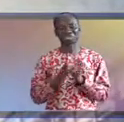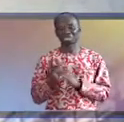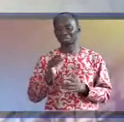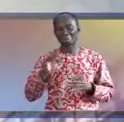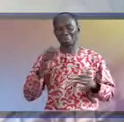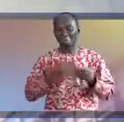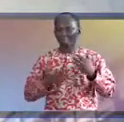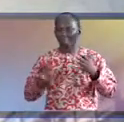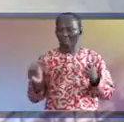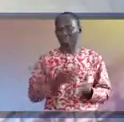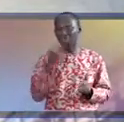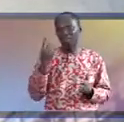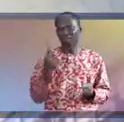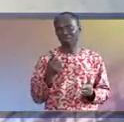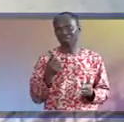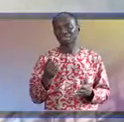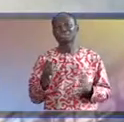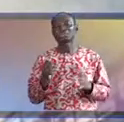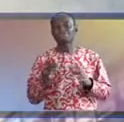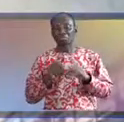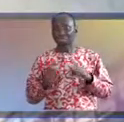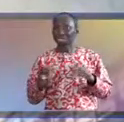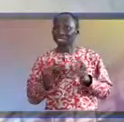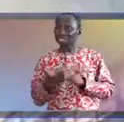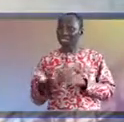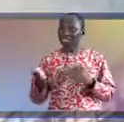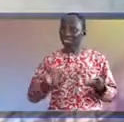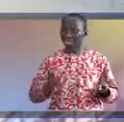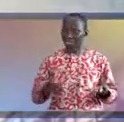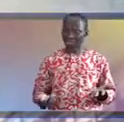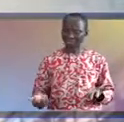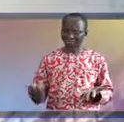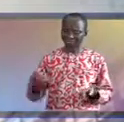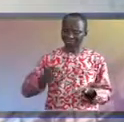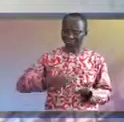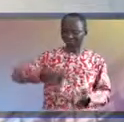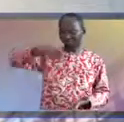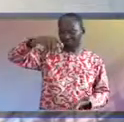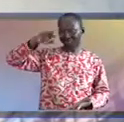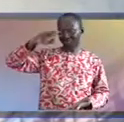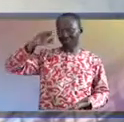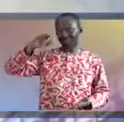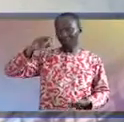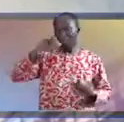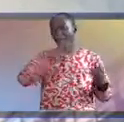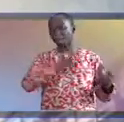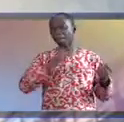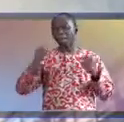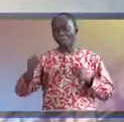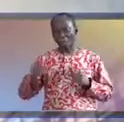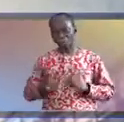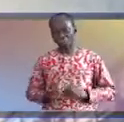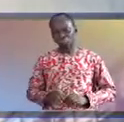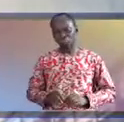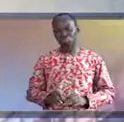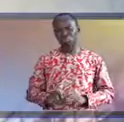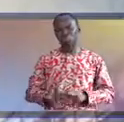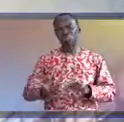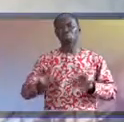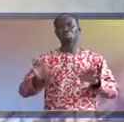bi nemum Jesus wo wu ye no na osie no osore ye no ehun tu mi no ewo ho besi ne